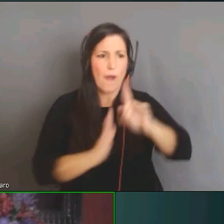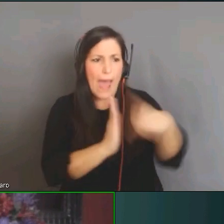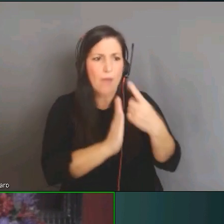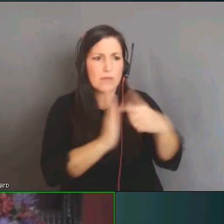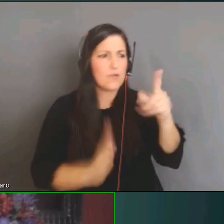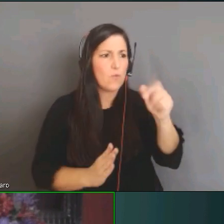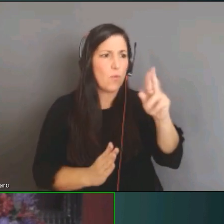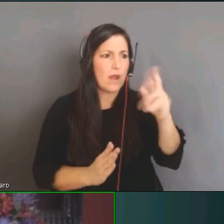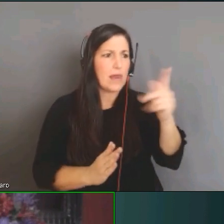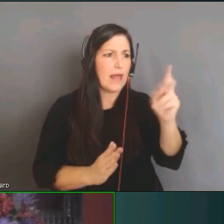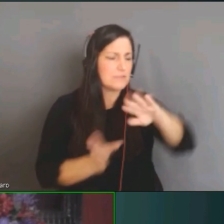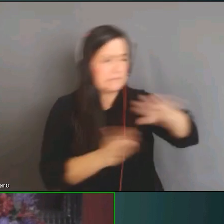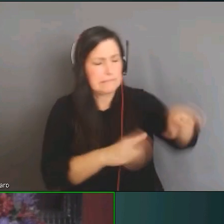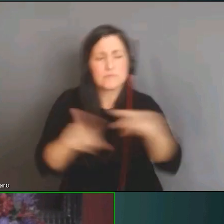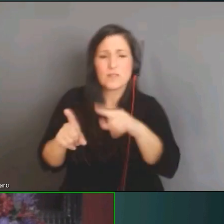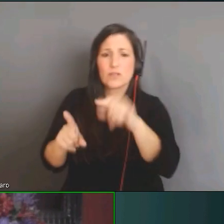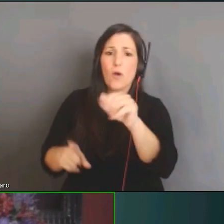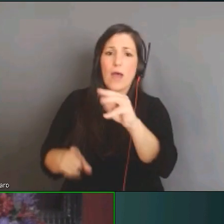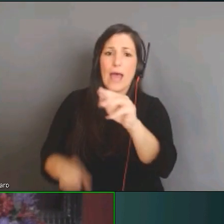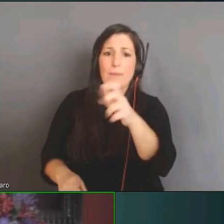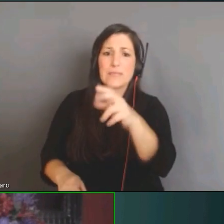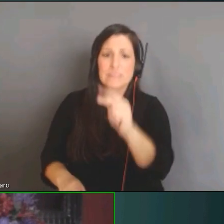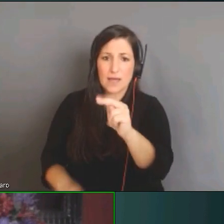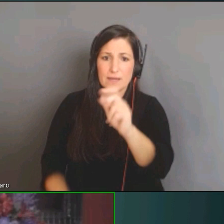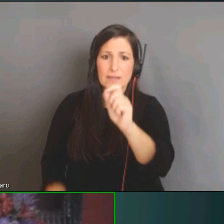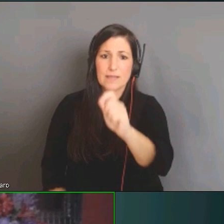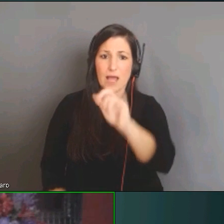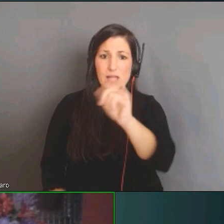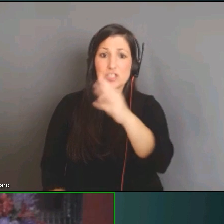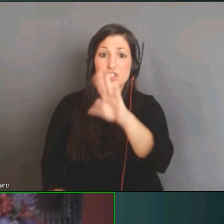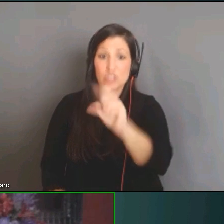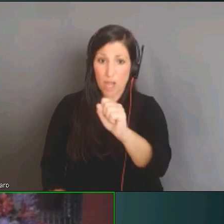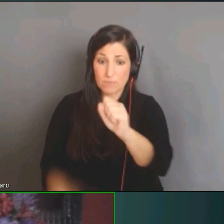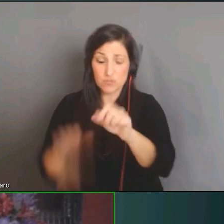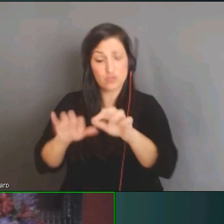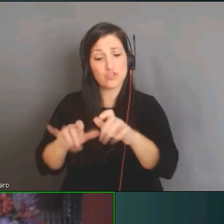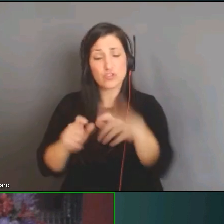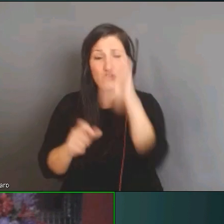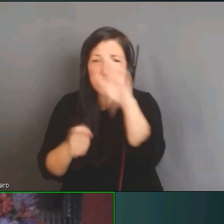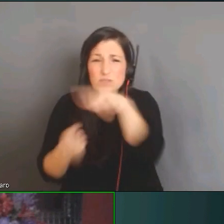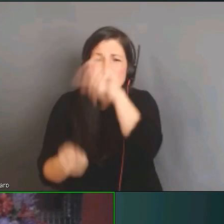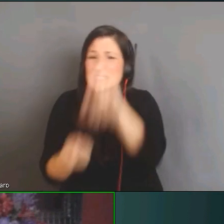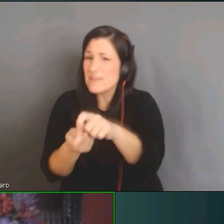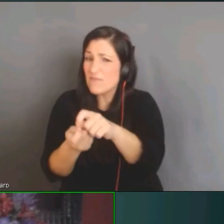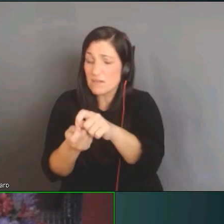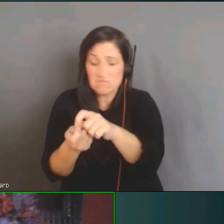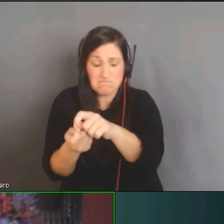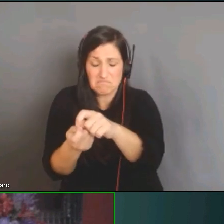website at amazon.jobs and search what you're looking for specifically. You can search it based on the area, on